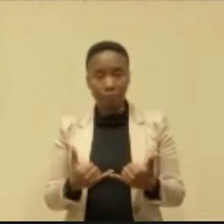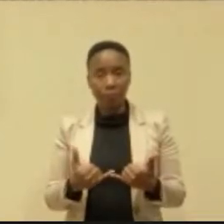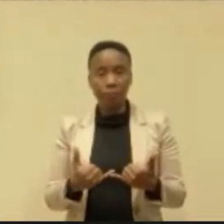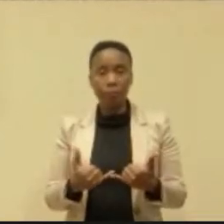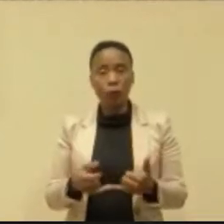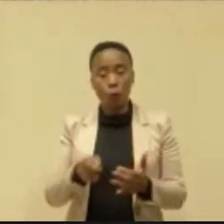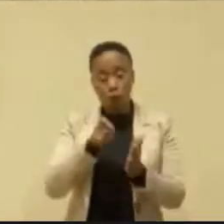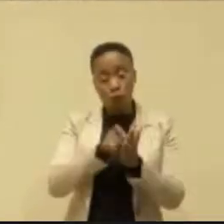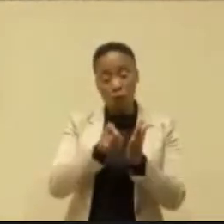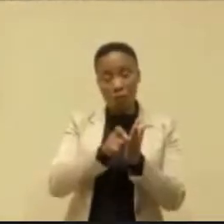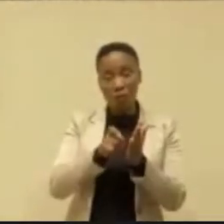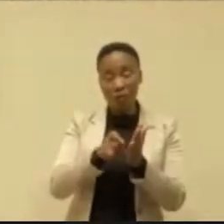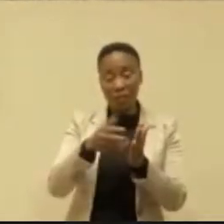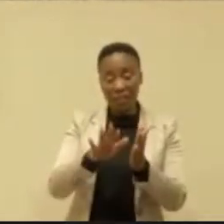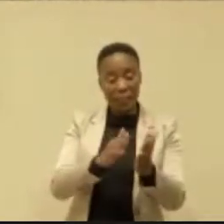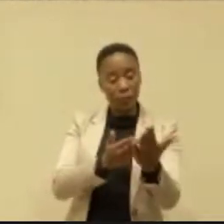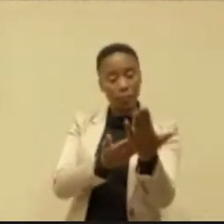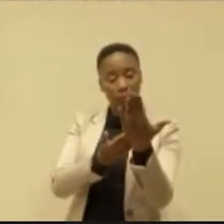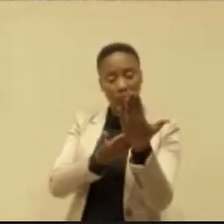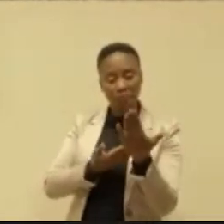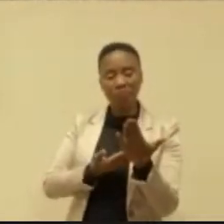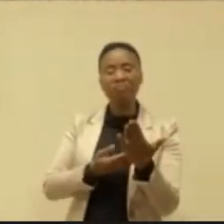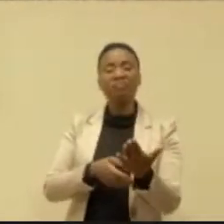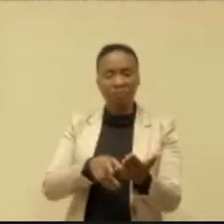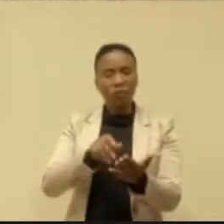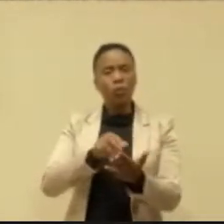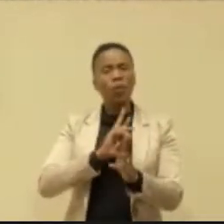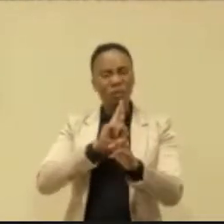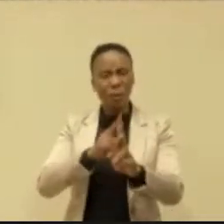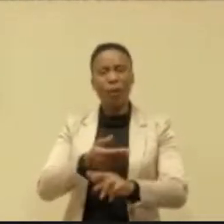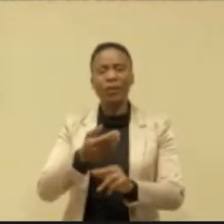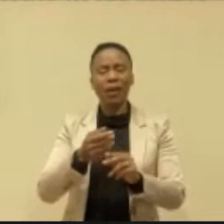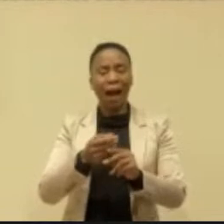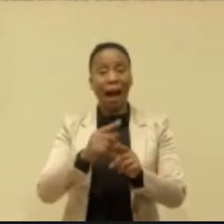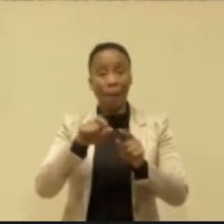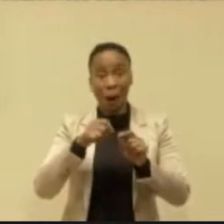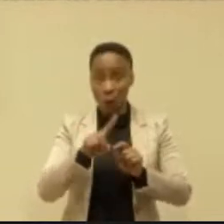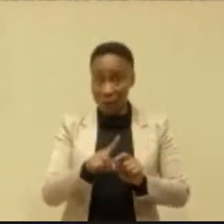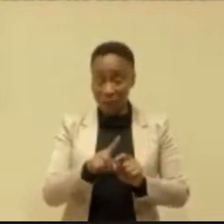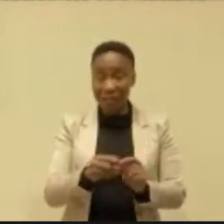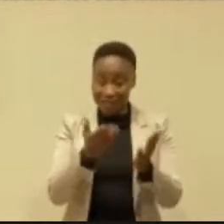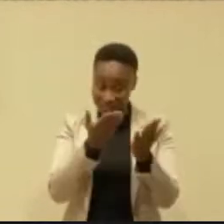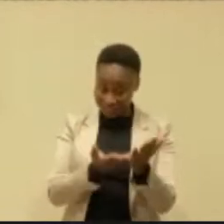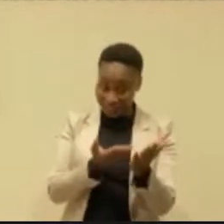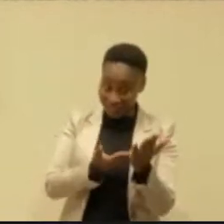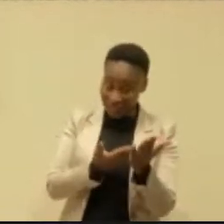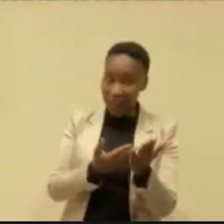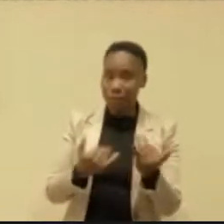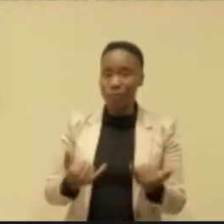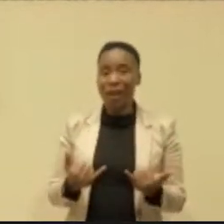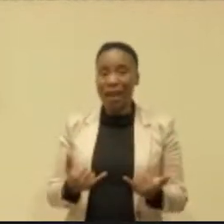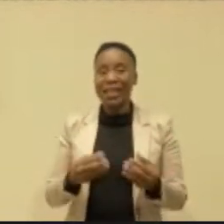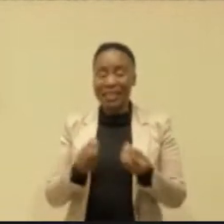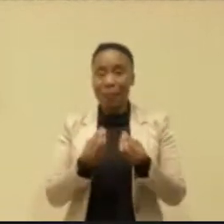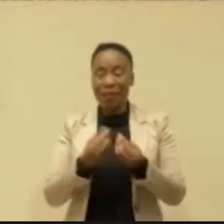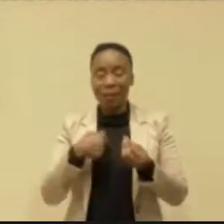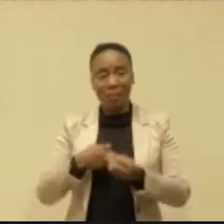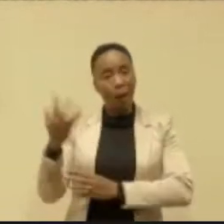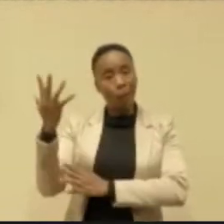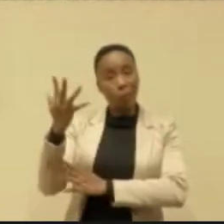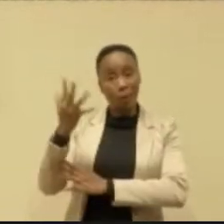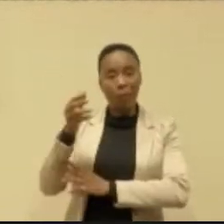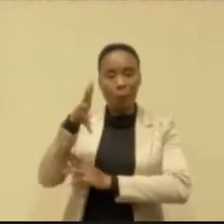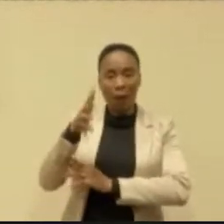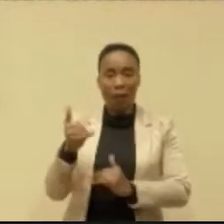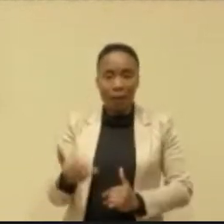you have written to us to report about it it's here today that is something that i'm going to present